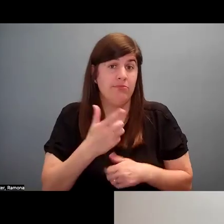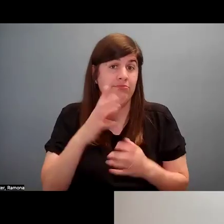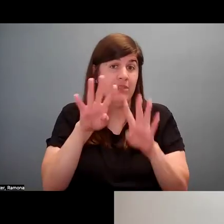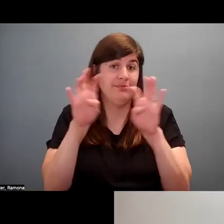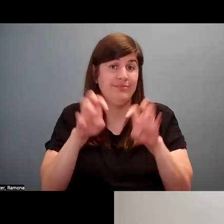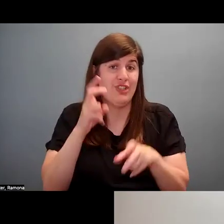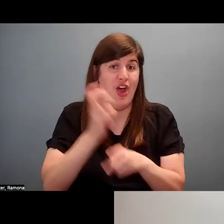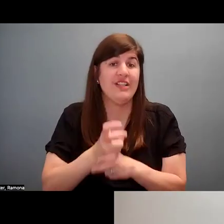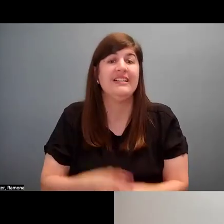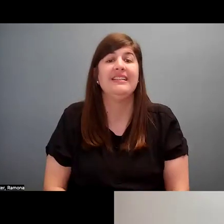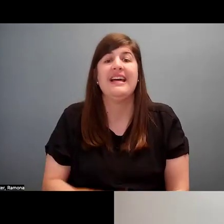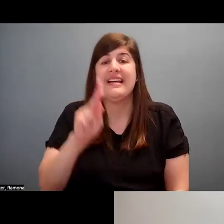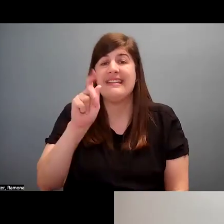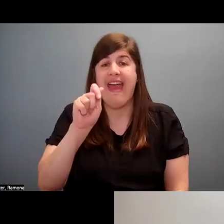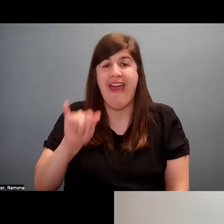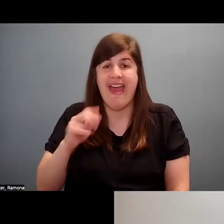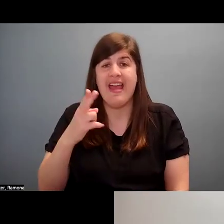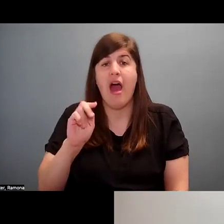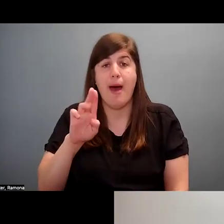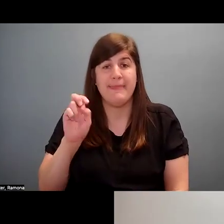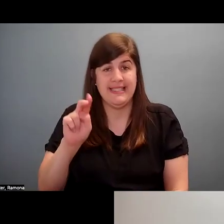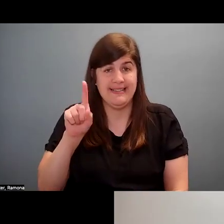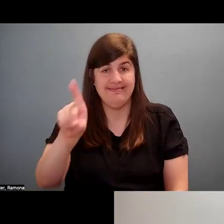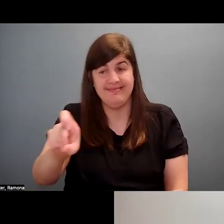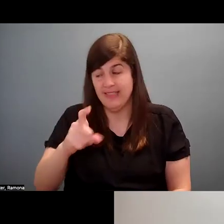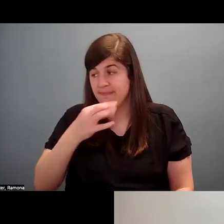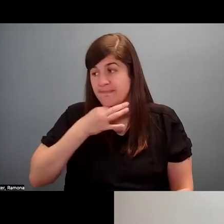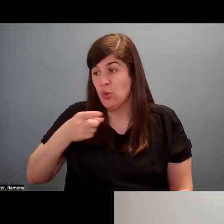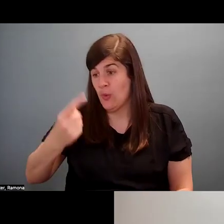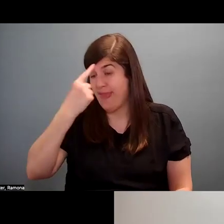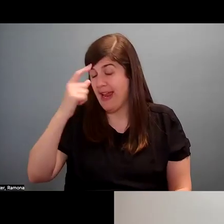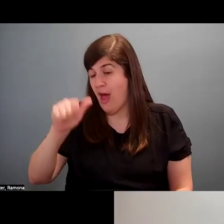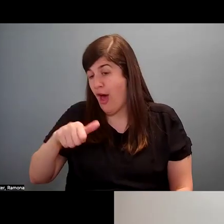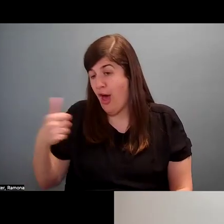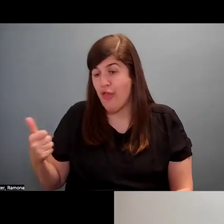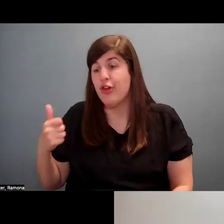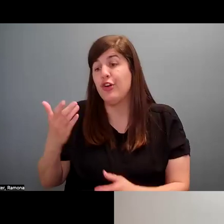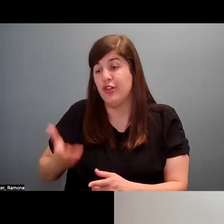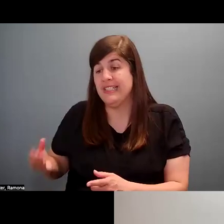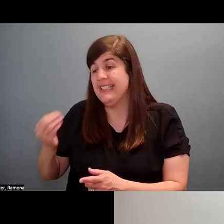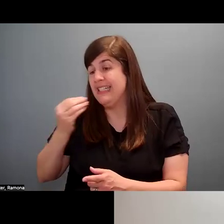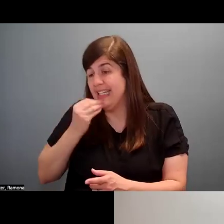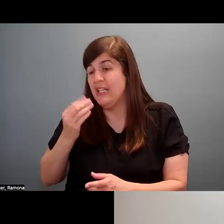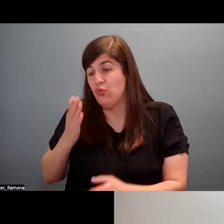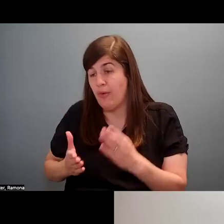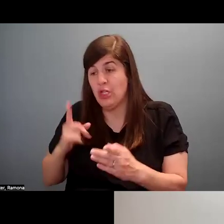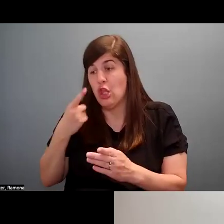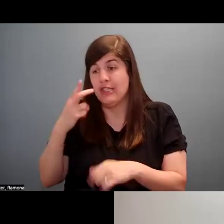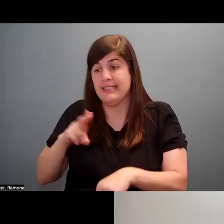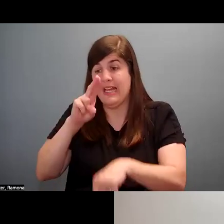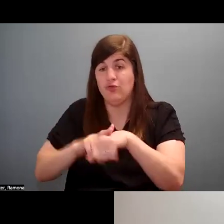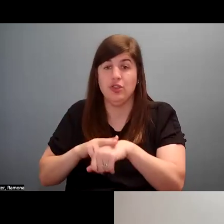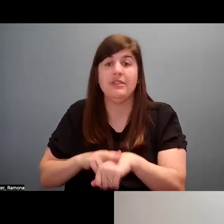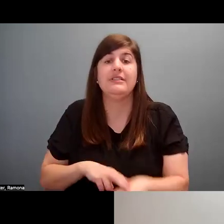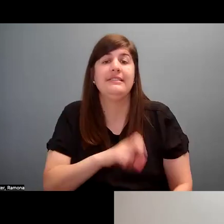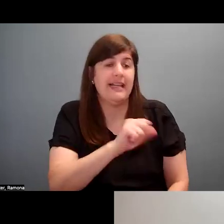got a question from Kay Hobson. Do you think that other organisms might eat the robot because it looks so natural?